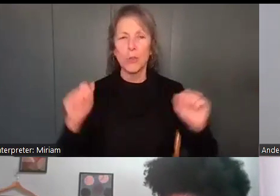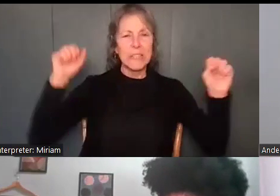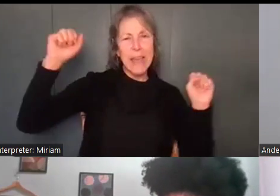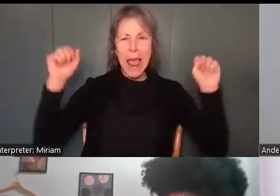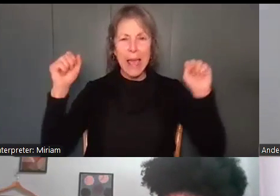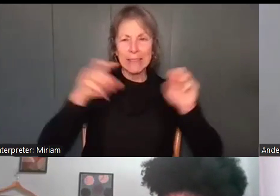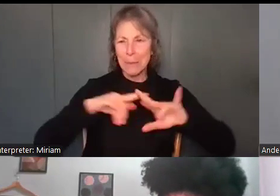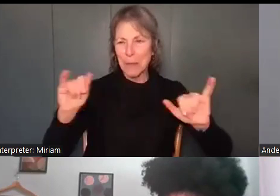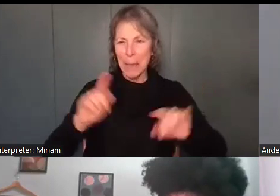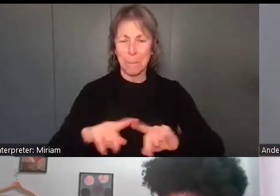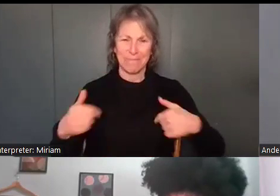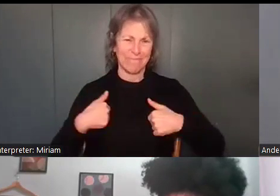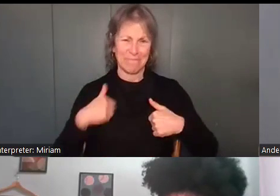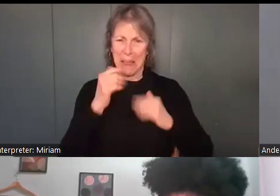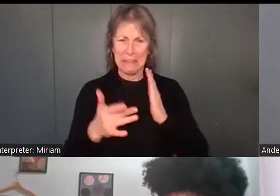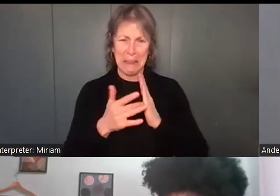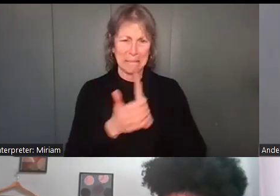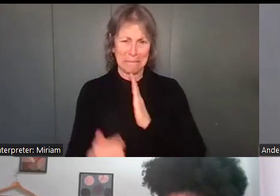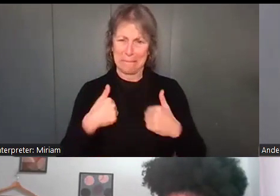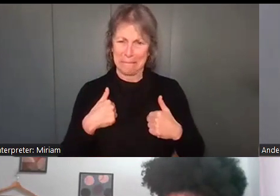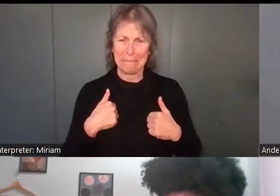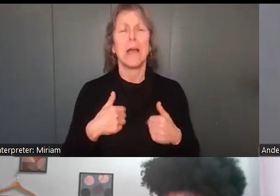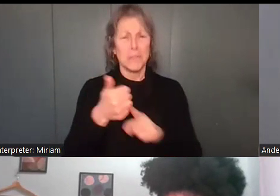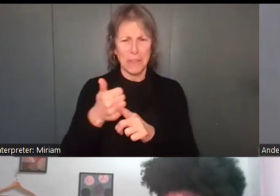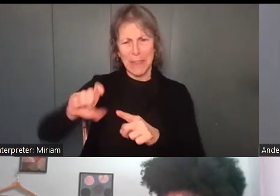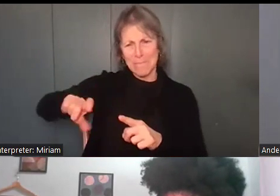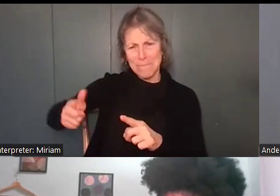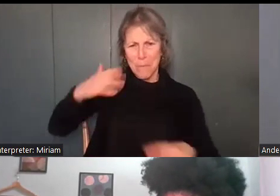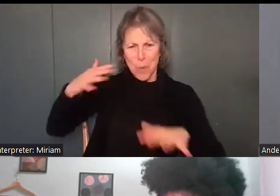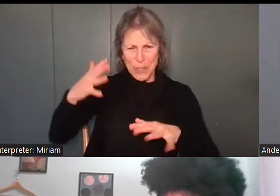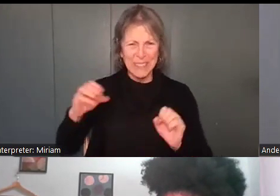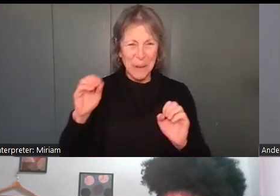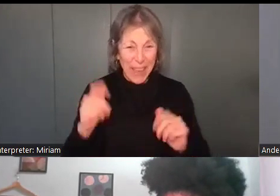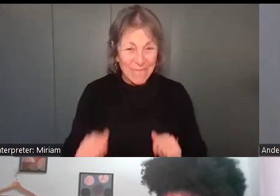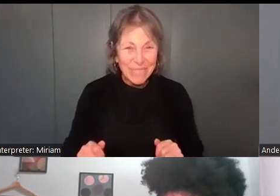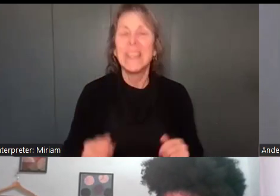it, but I'm not so fancy. So feel free to do that on your own. Okay, see you in 10 minutes, everyone.